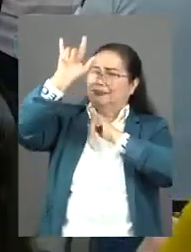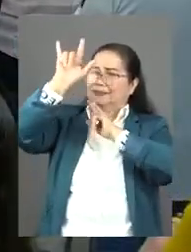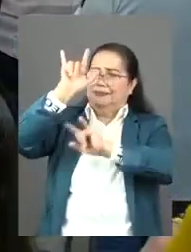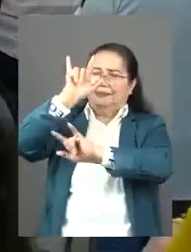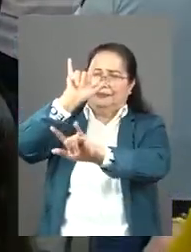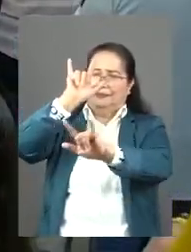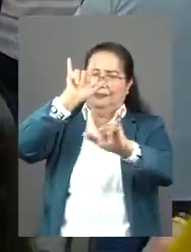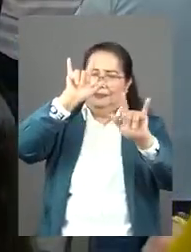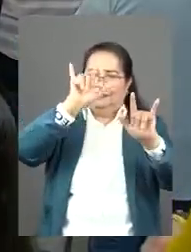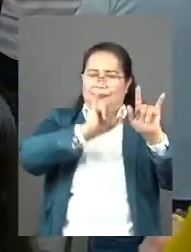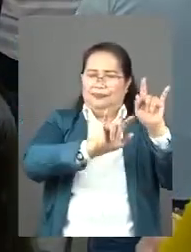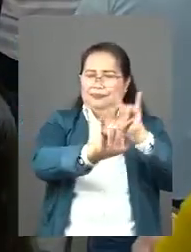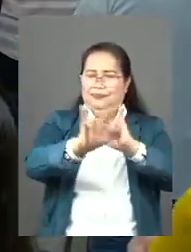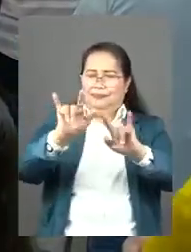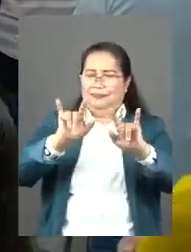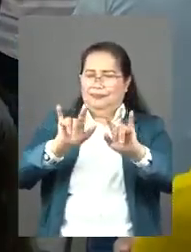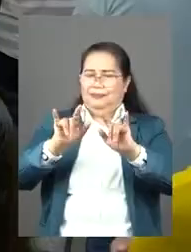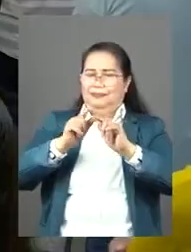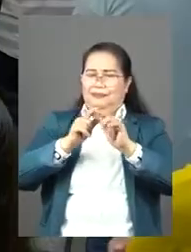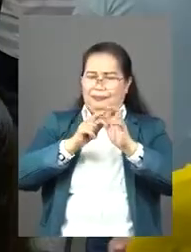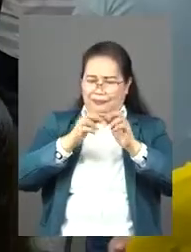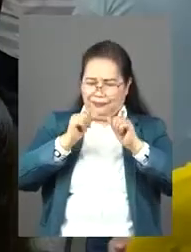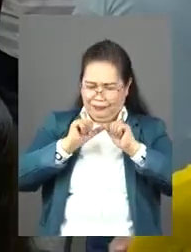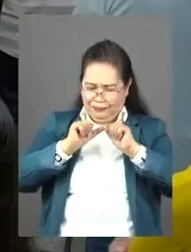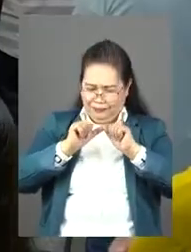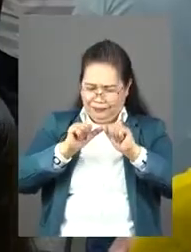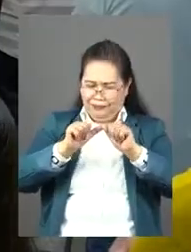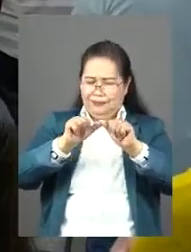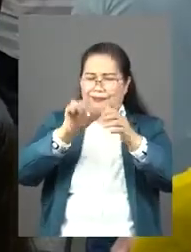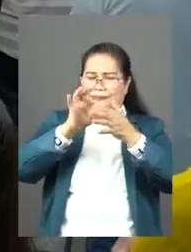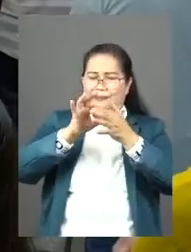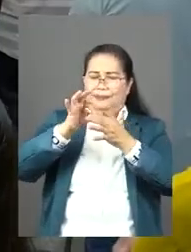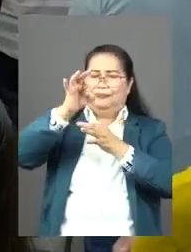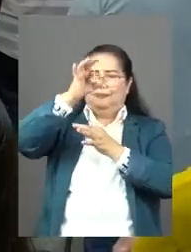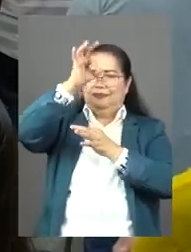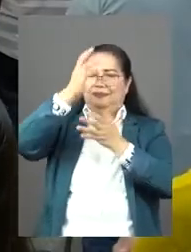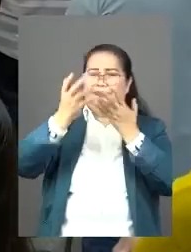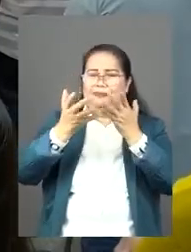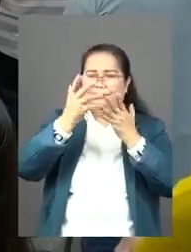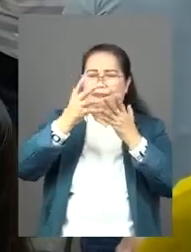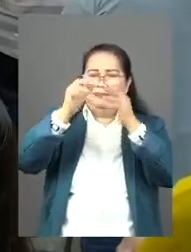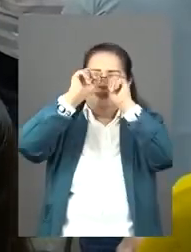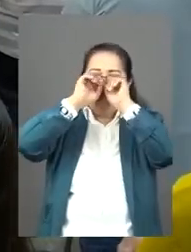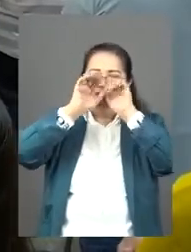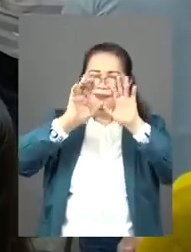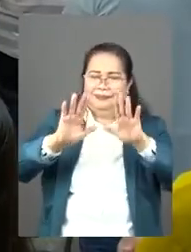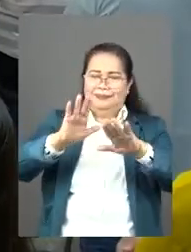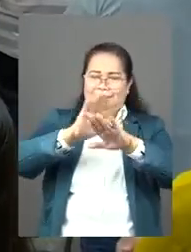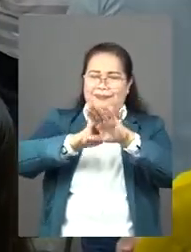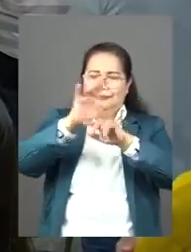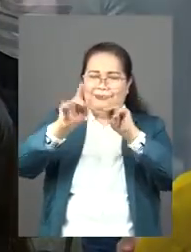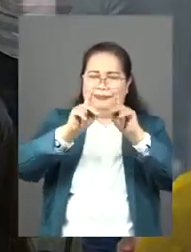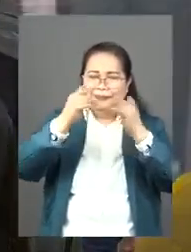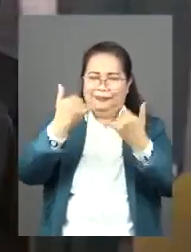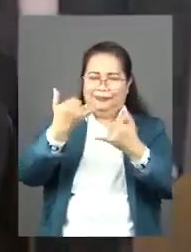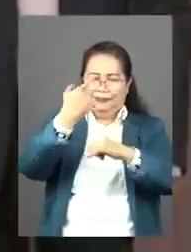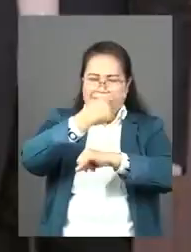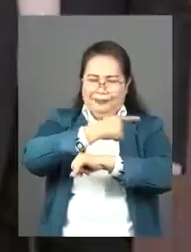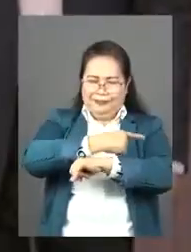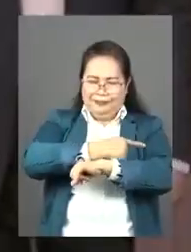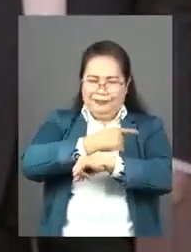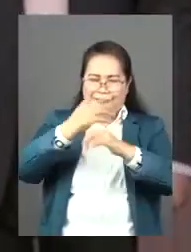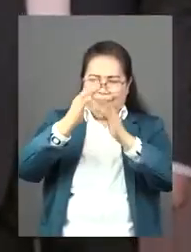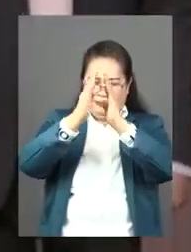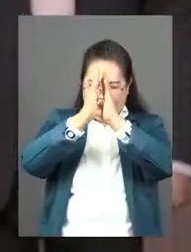other as you drive us through your Spirit. May this be your blessing on your people today. And